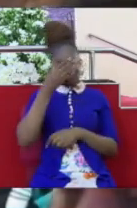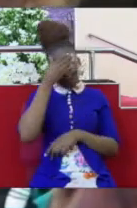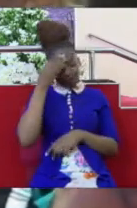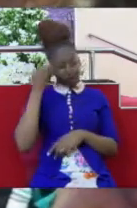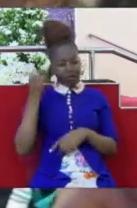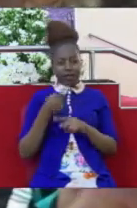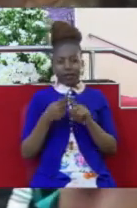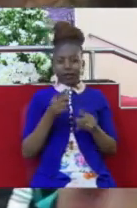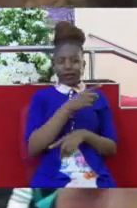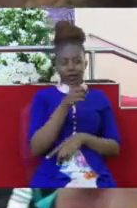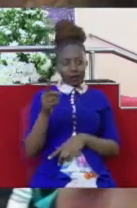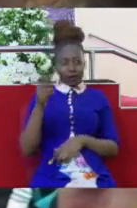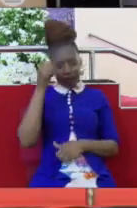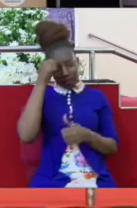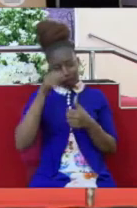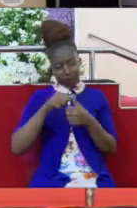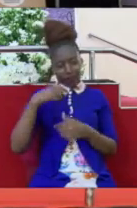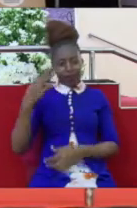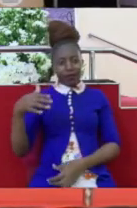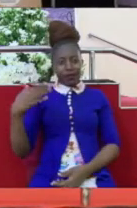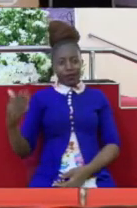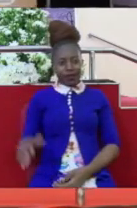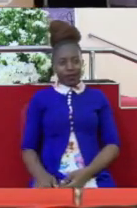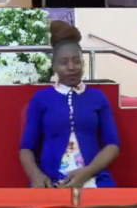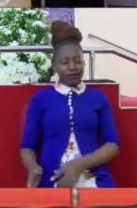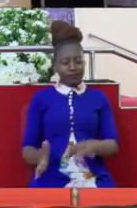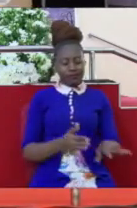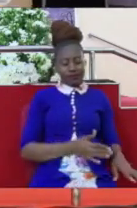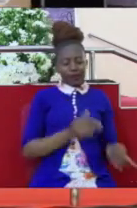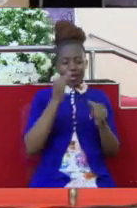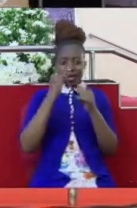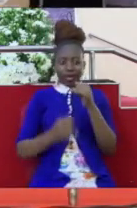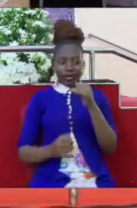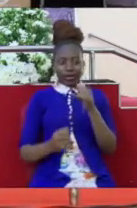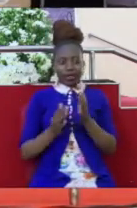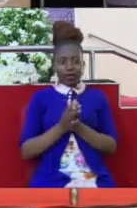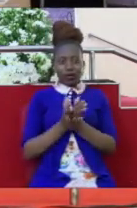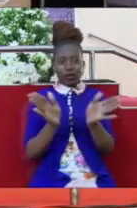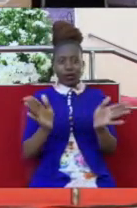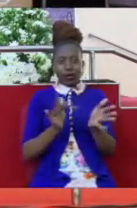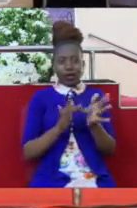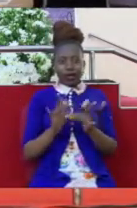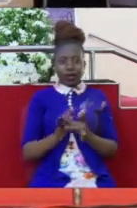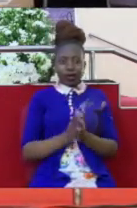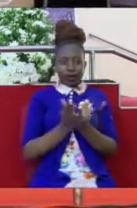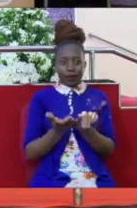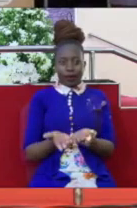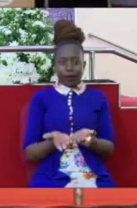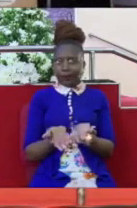Lastly, ya mwisho. I want you to turn in your Bible. Nataka ufungue Biblia yako. To the book of